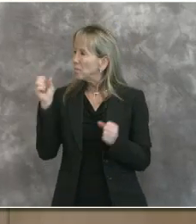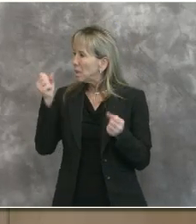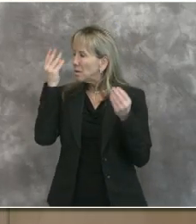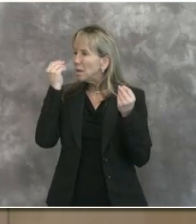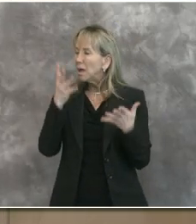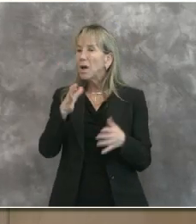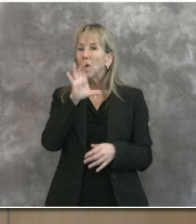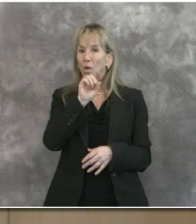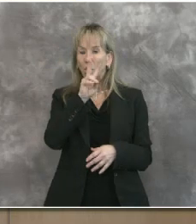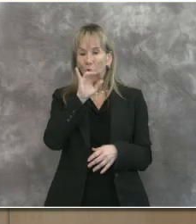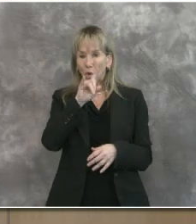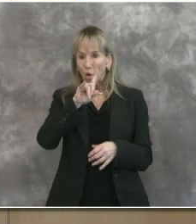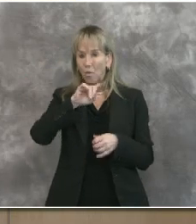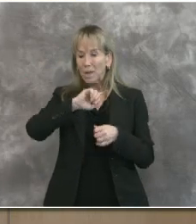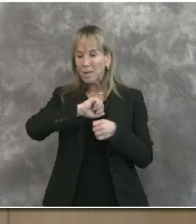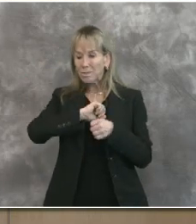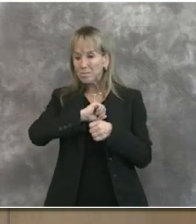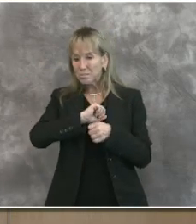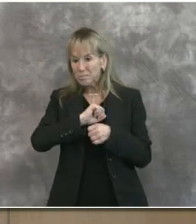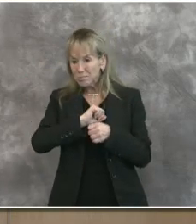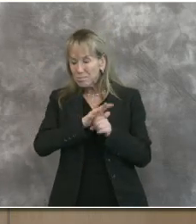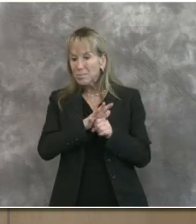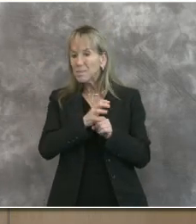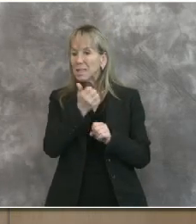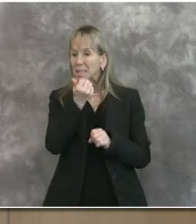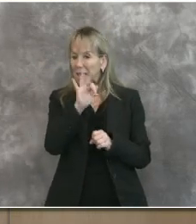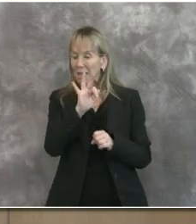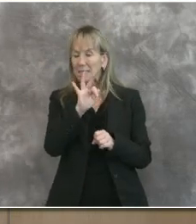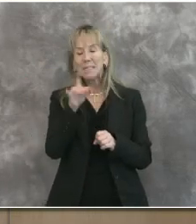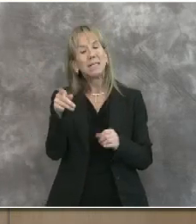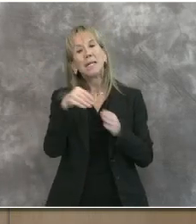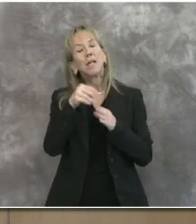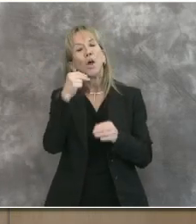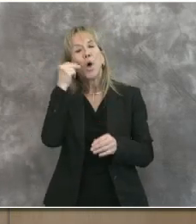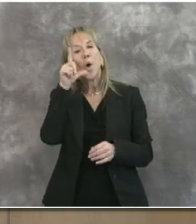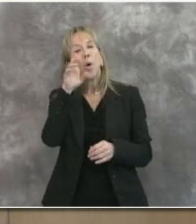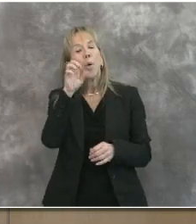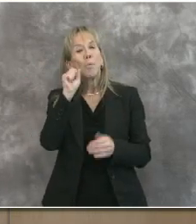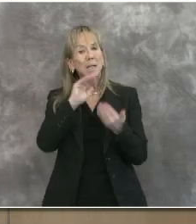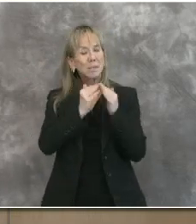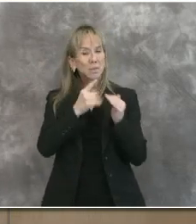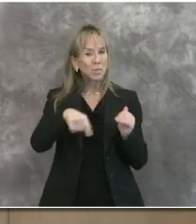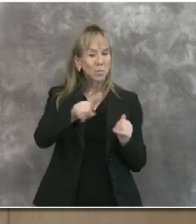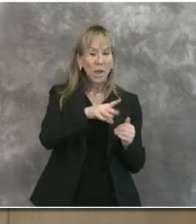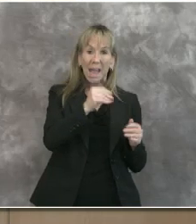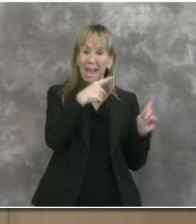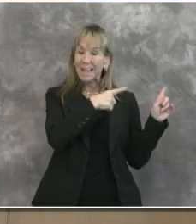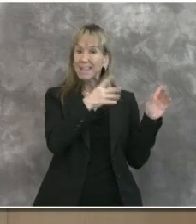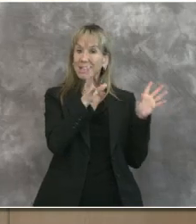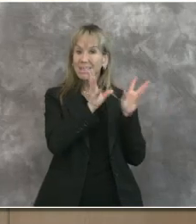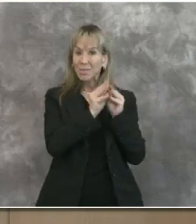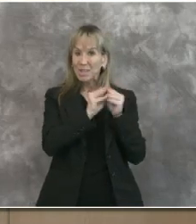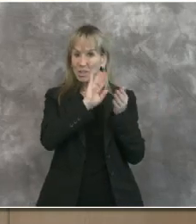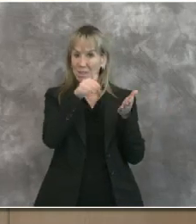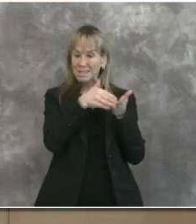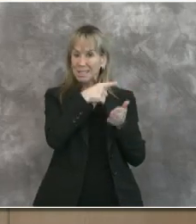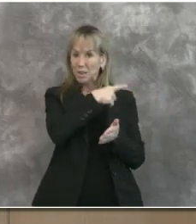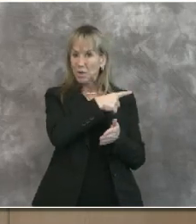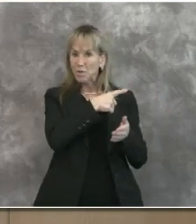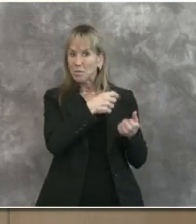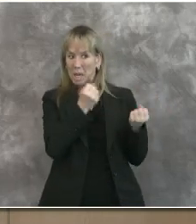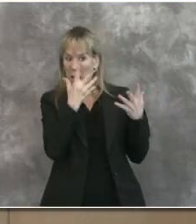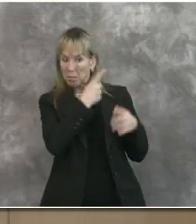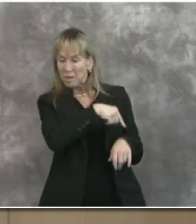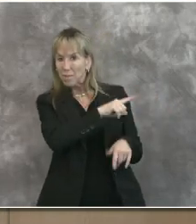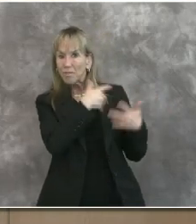COVID-19 cases in the homeless community and testing at the San Diego Convention Center? How many homeless people staying at the convention center have been